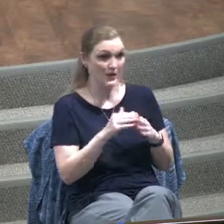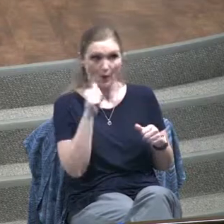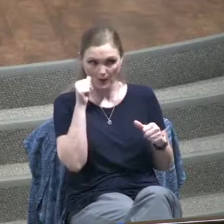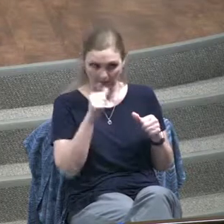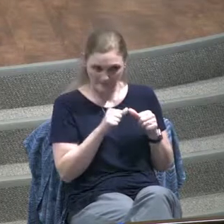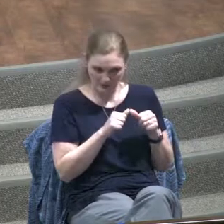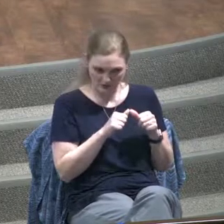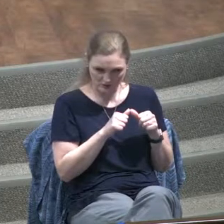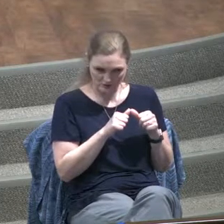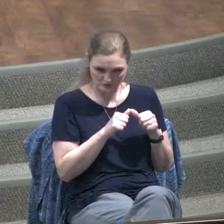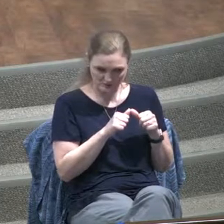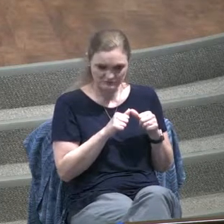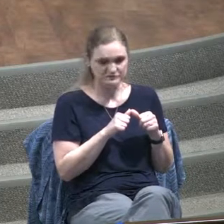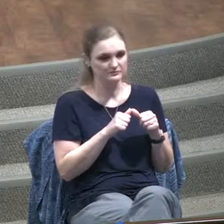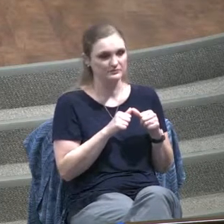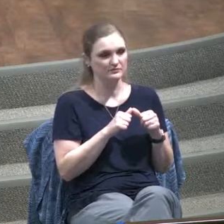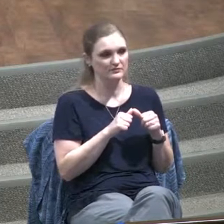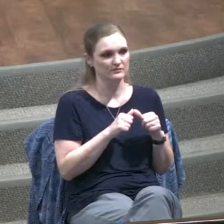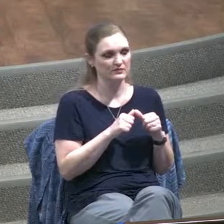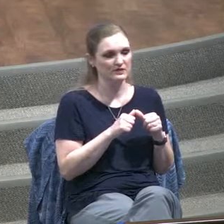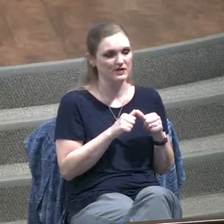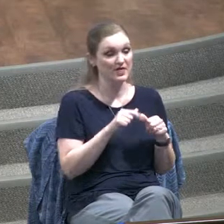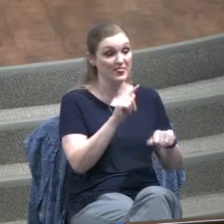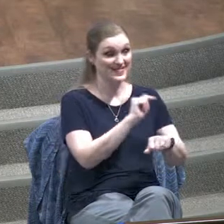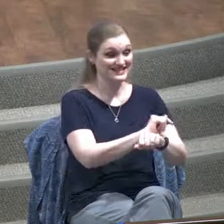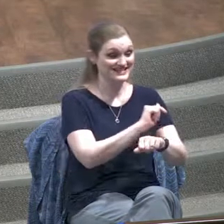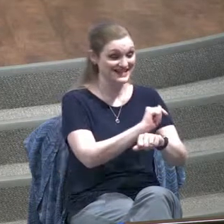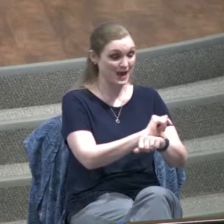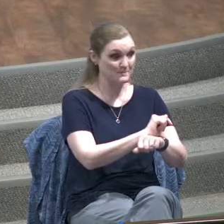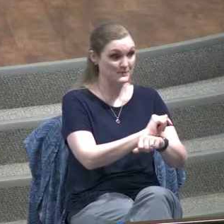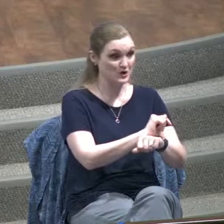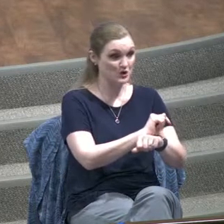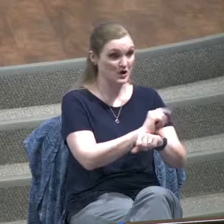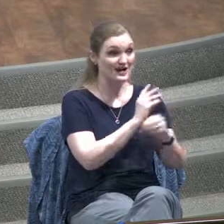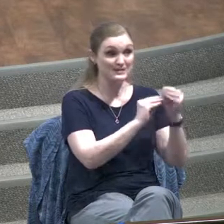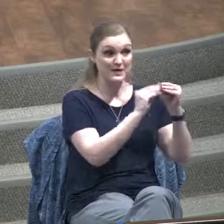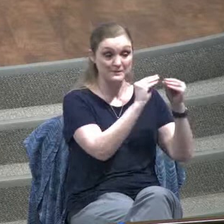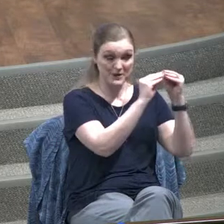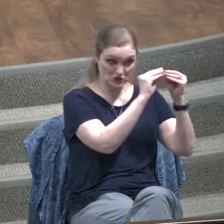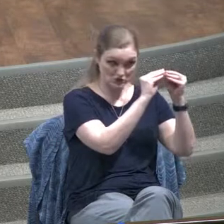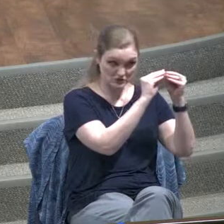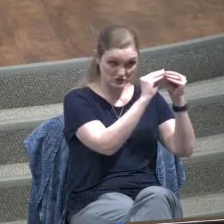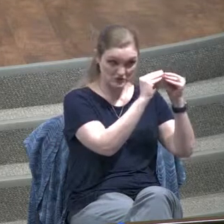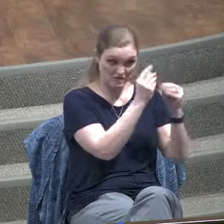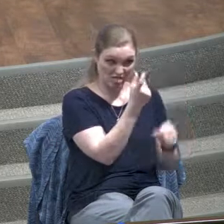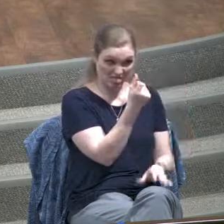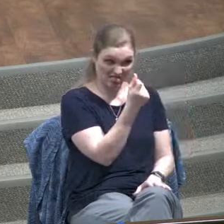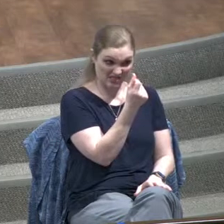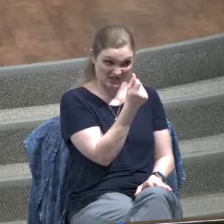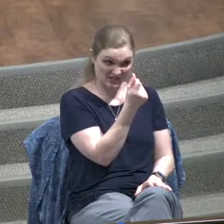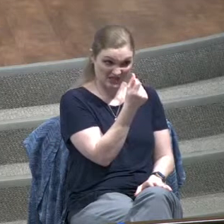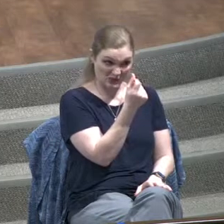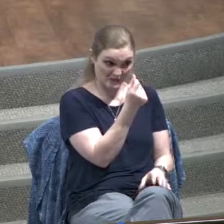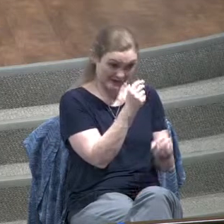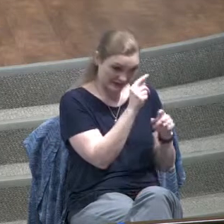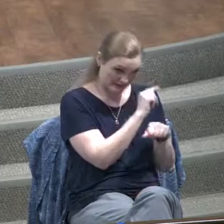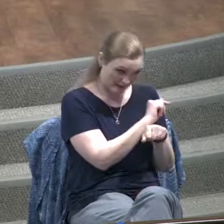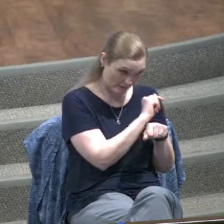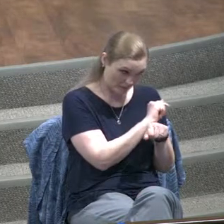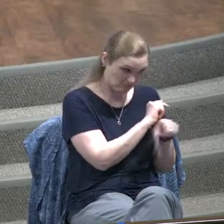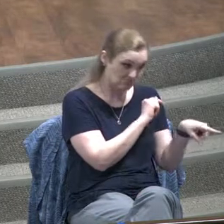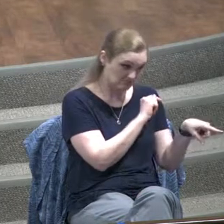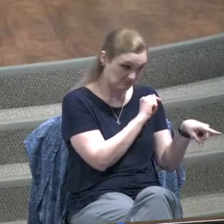remember, the temple has been rebuilt. The little bric-a-brac temple has been